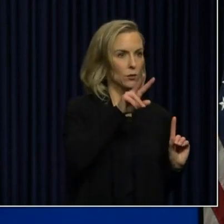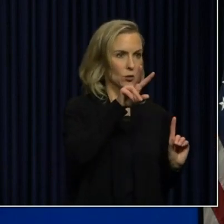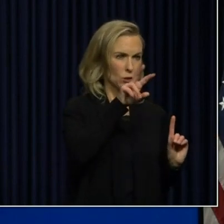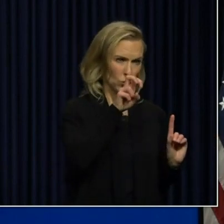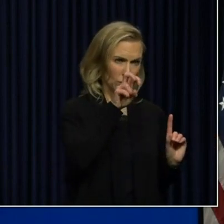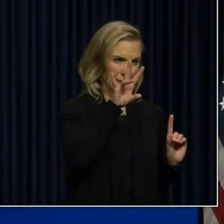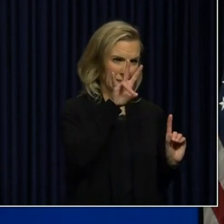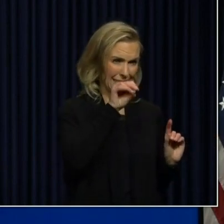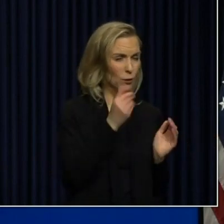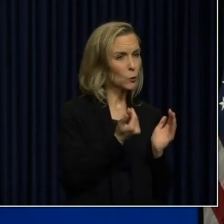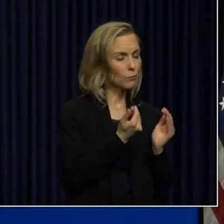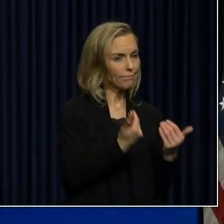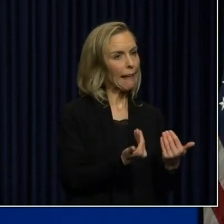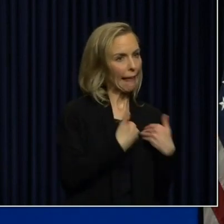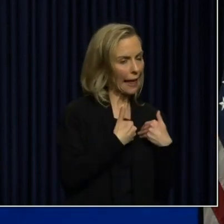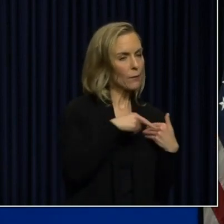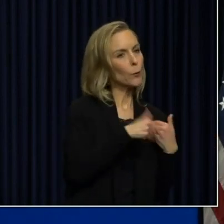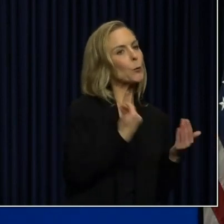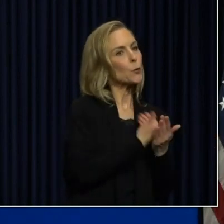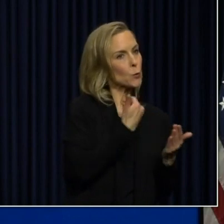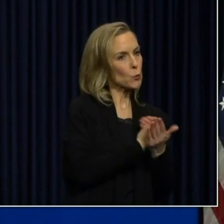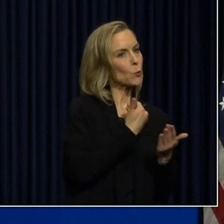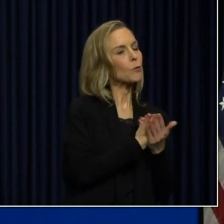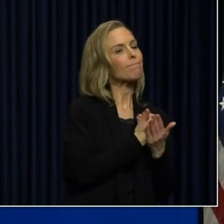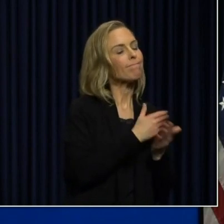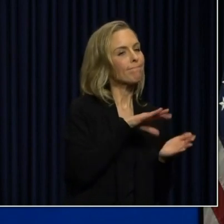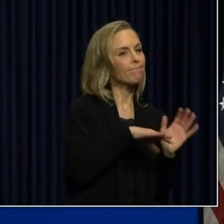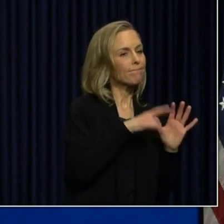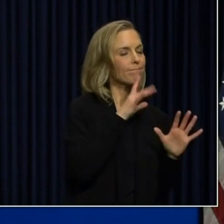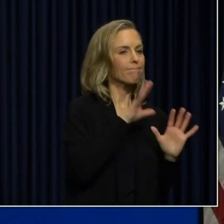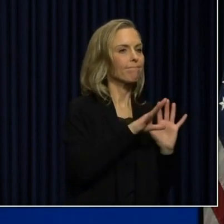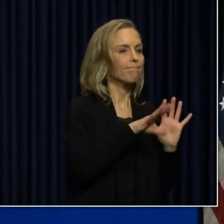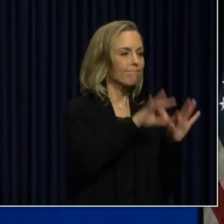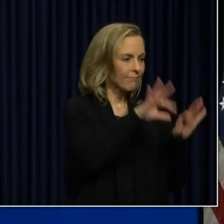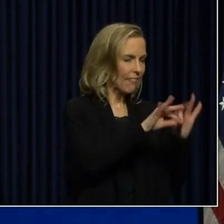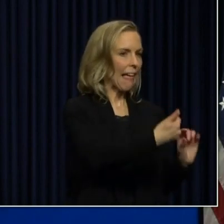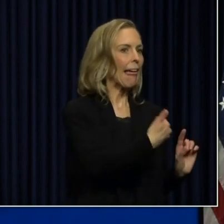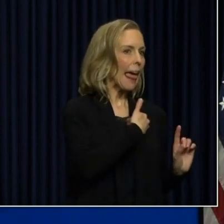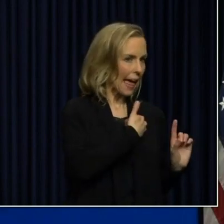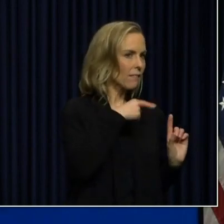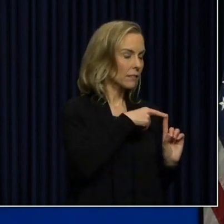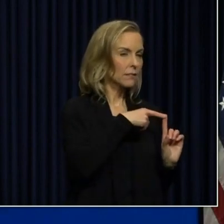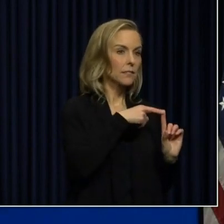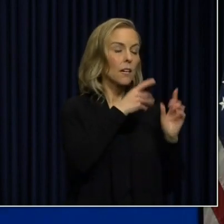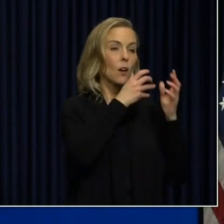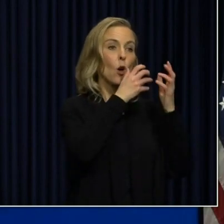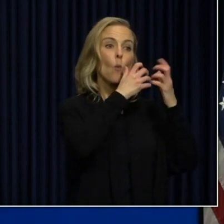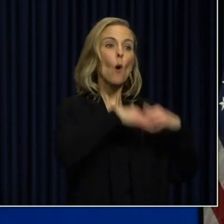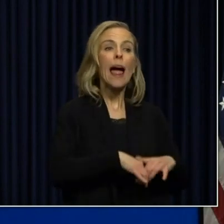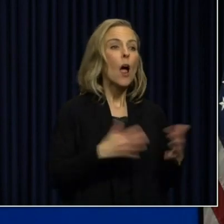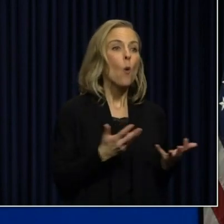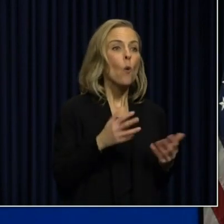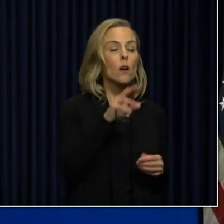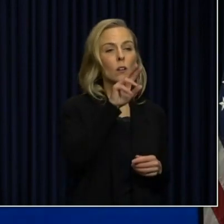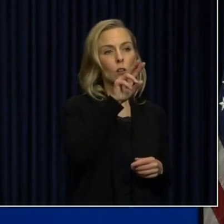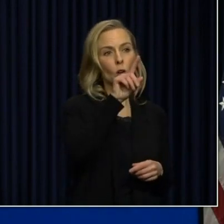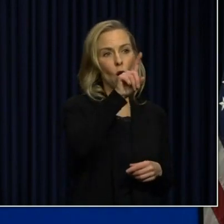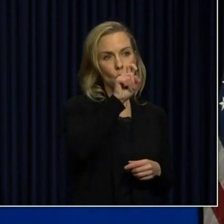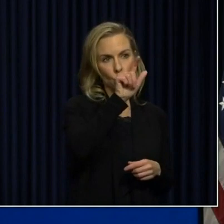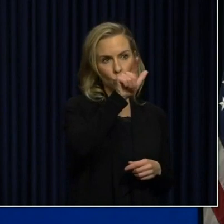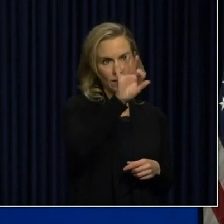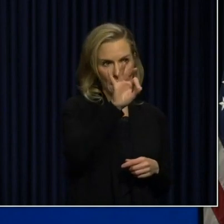273 new cases of COVID-19. Those cases break down as 129 in